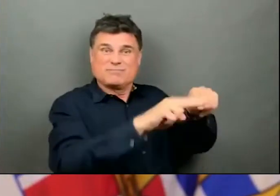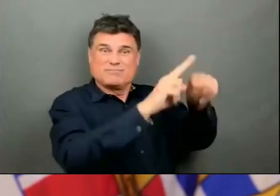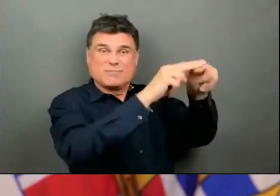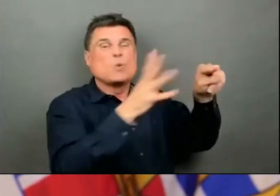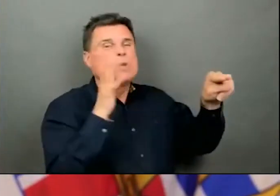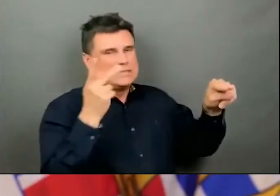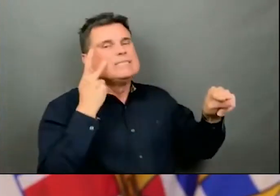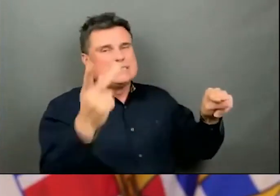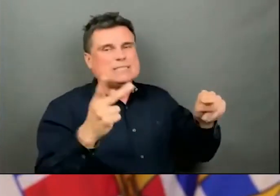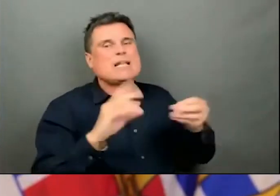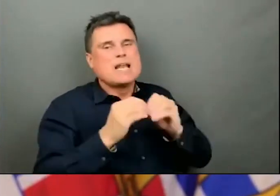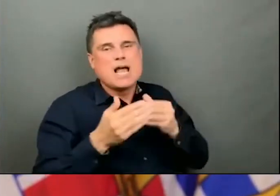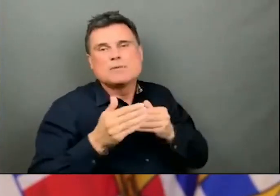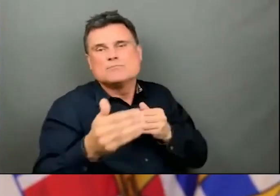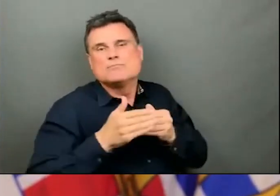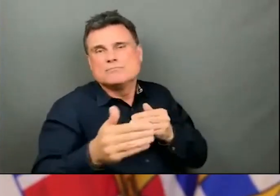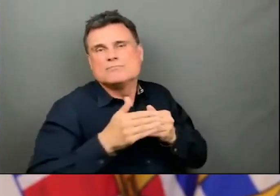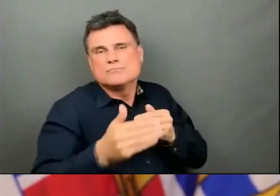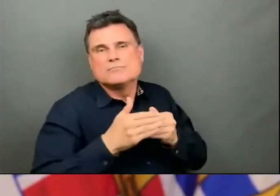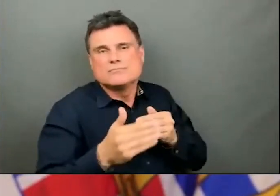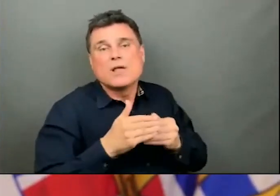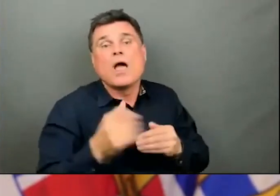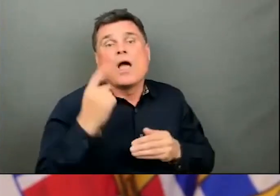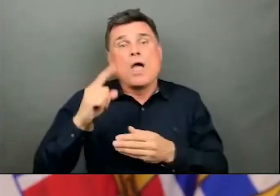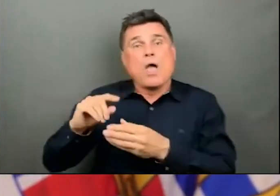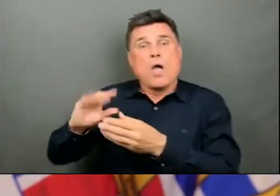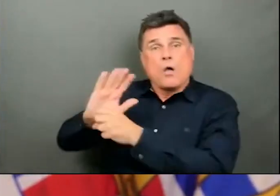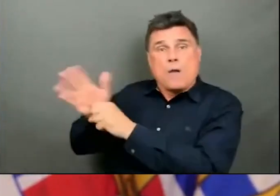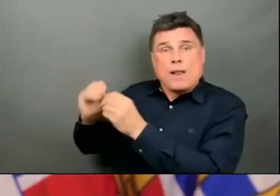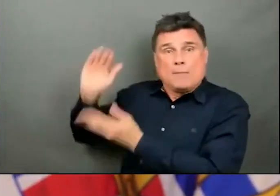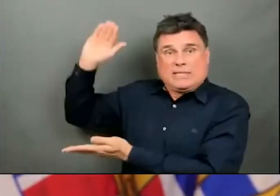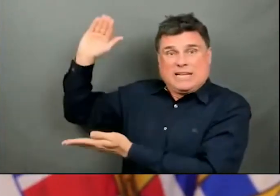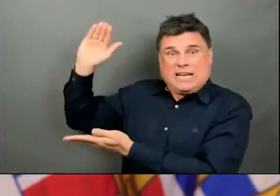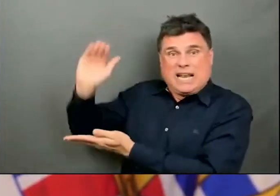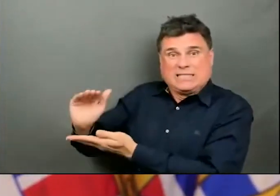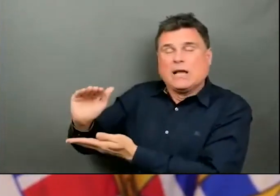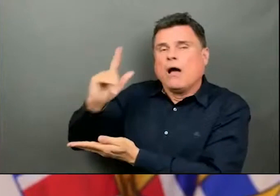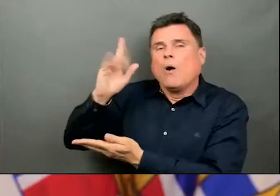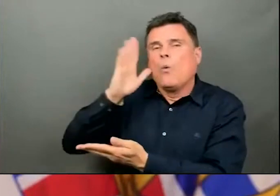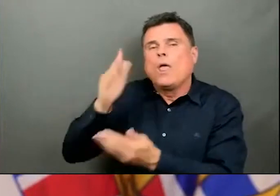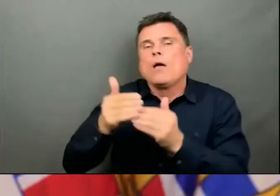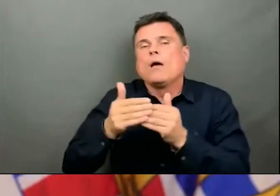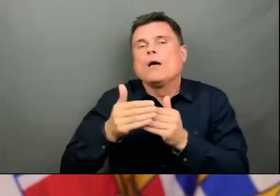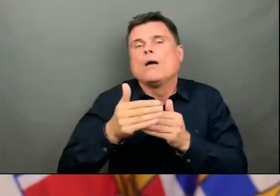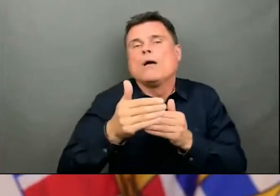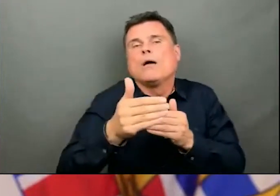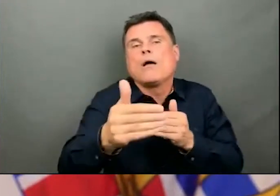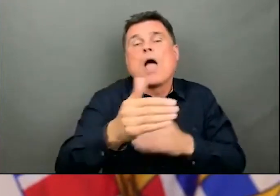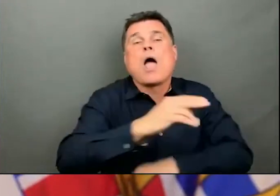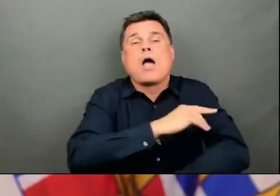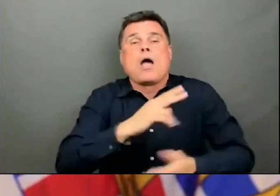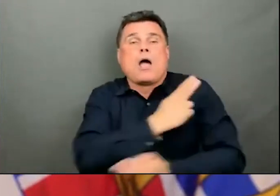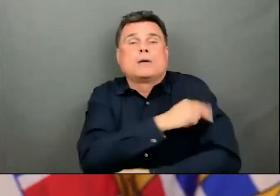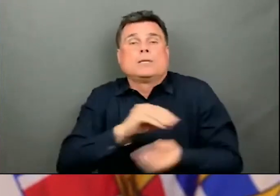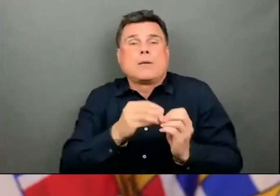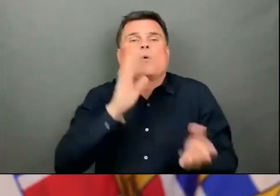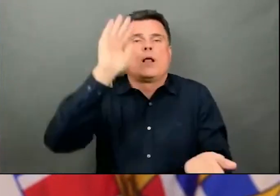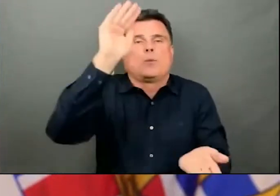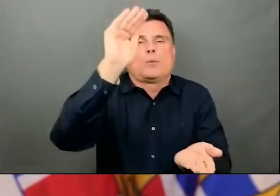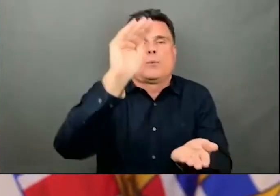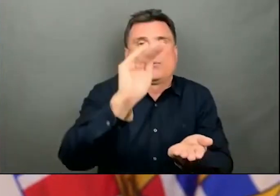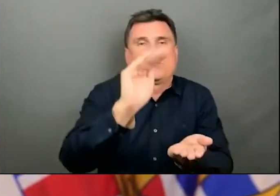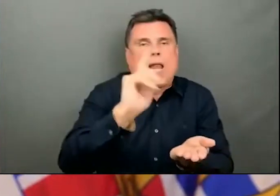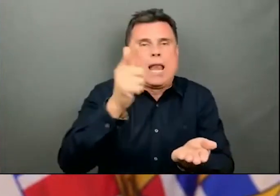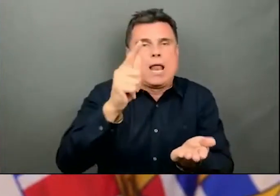down, we expect that we'll see hospitalization start to slow down. But it is at the point now where we have had to stop